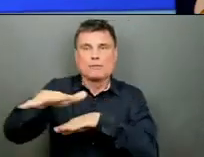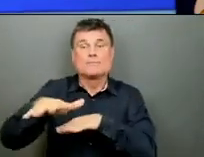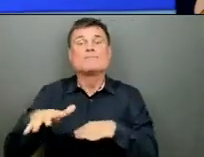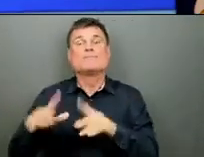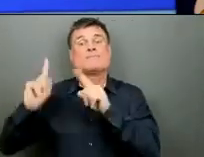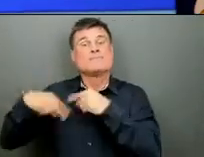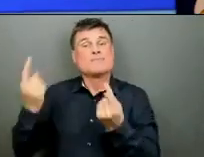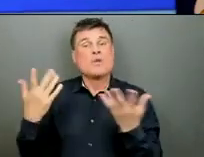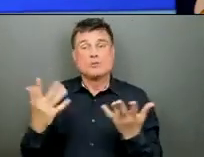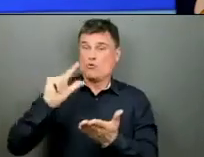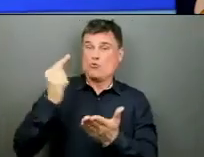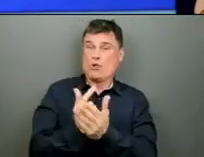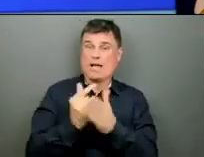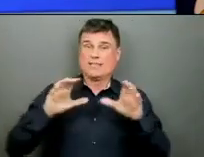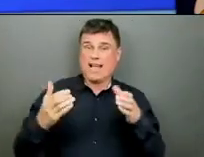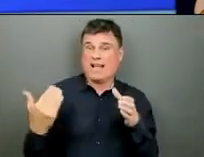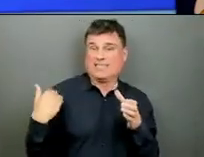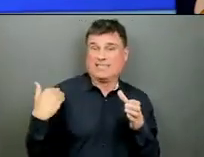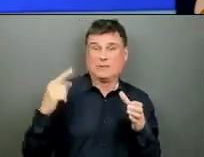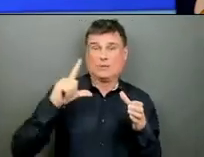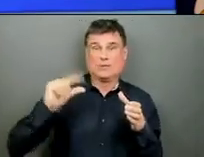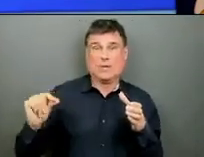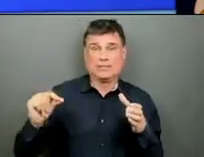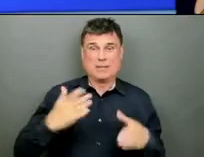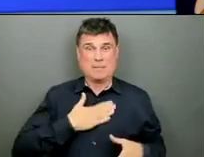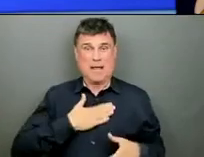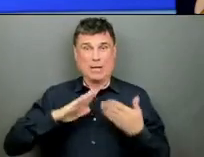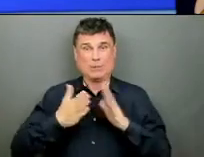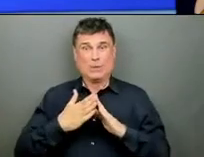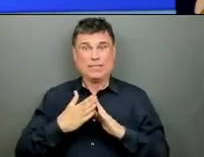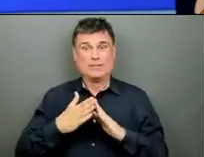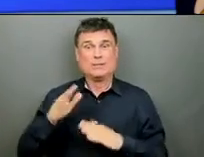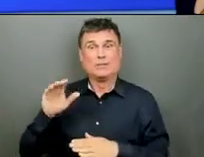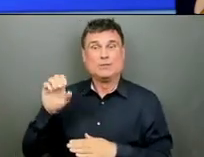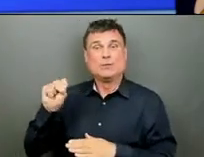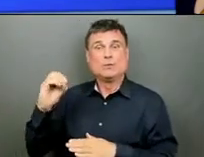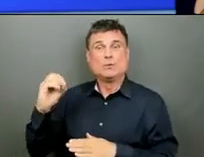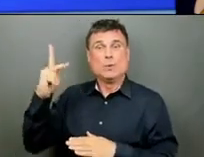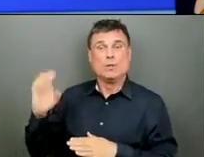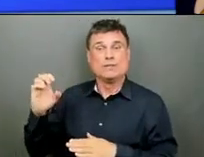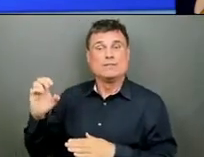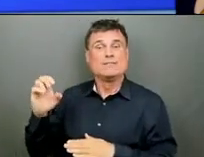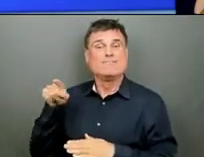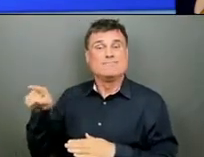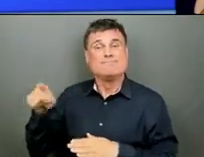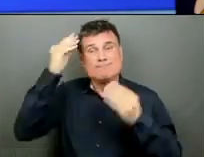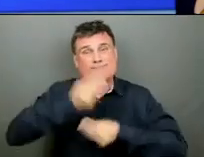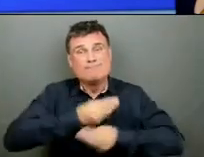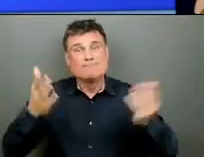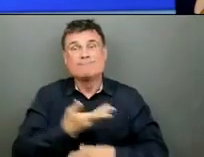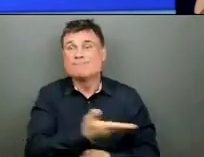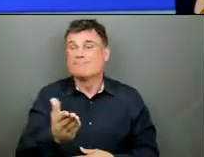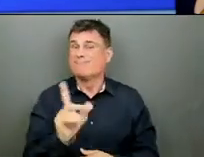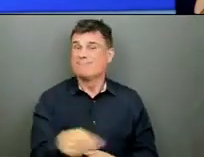Milne Secondary in my community of Souk, saying you were going to be the only class to graduate during a pandemic is